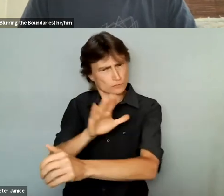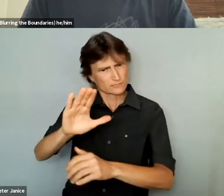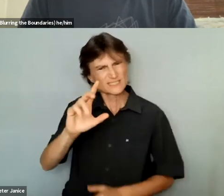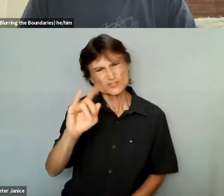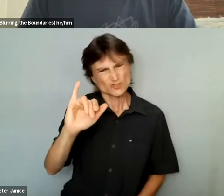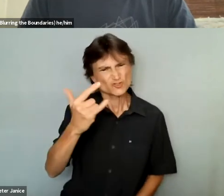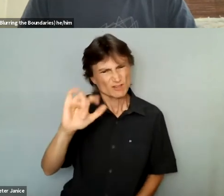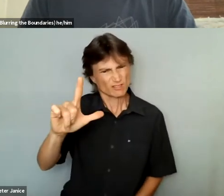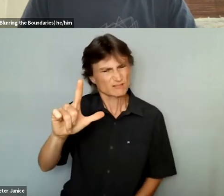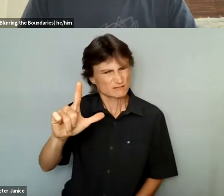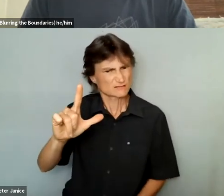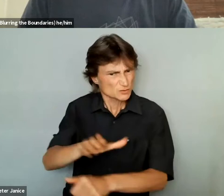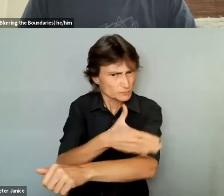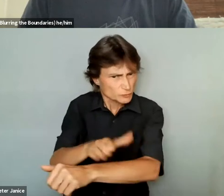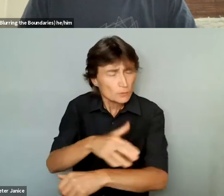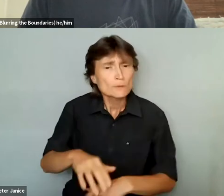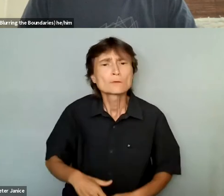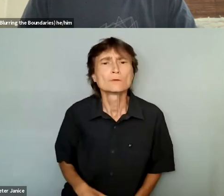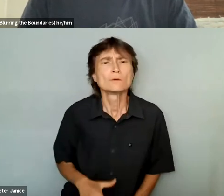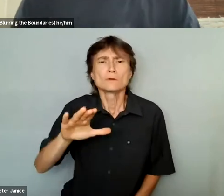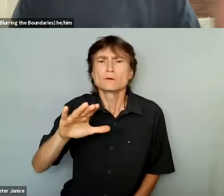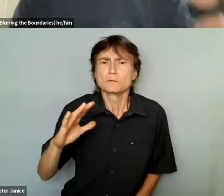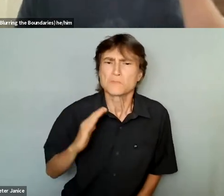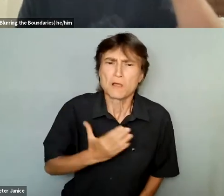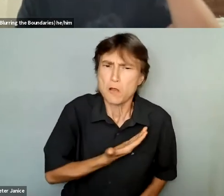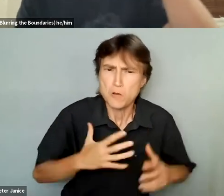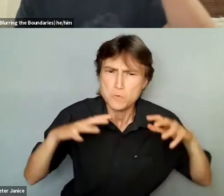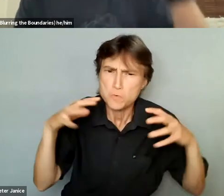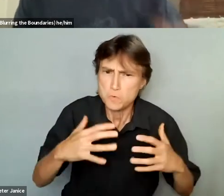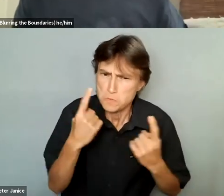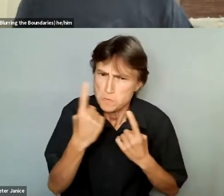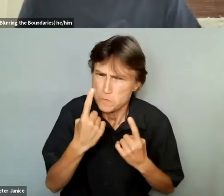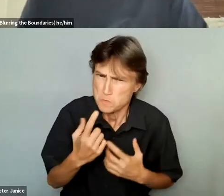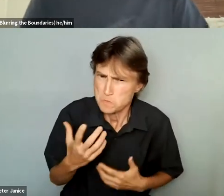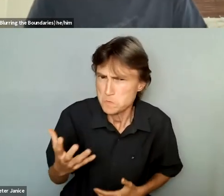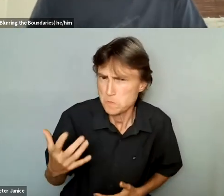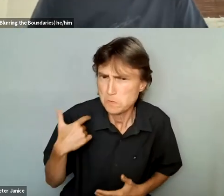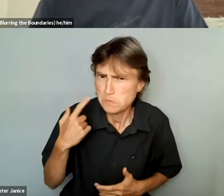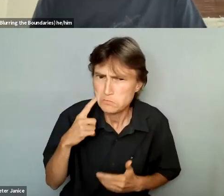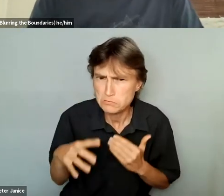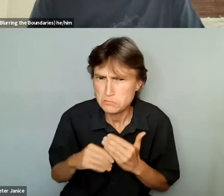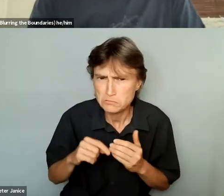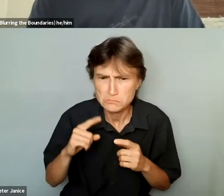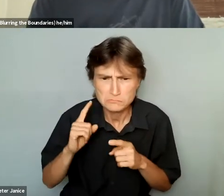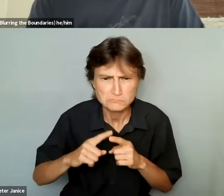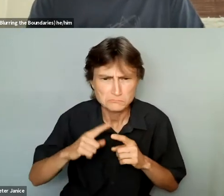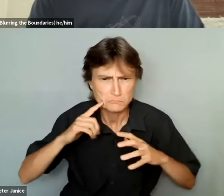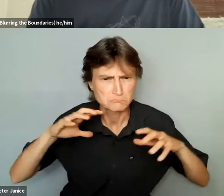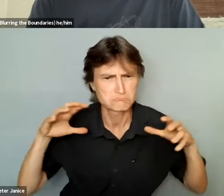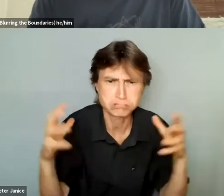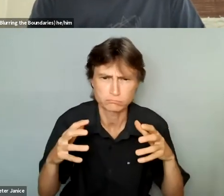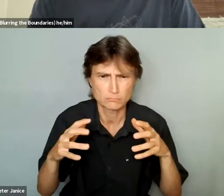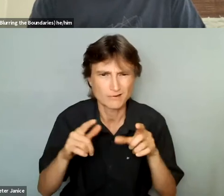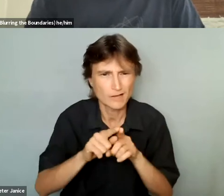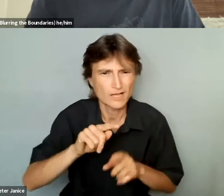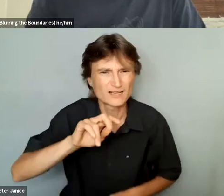into taking kind of like a jazz approach into how we conduct